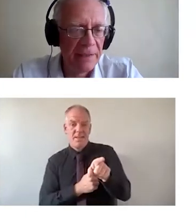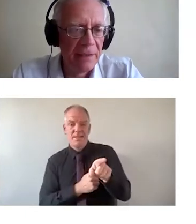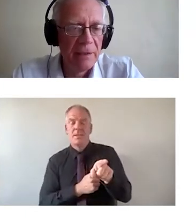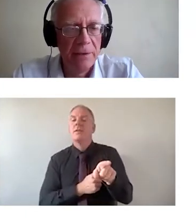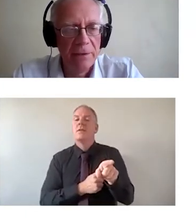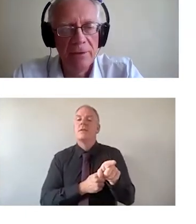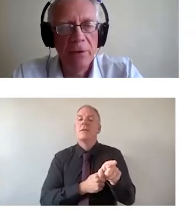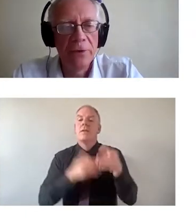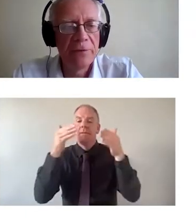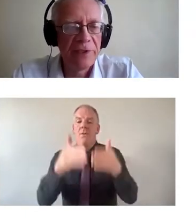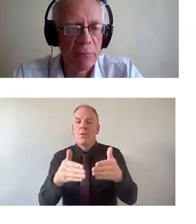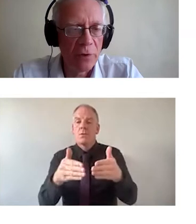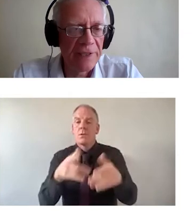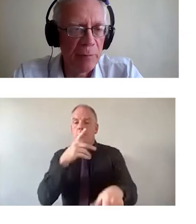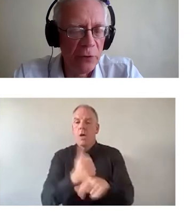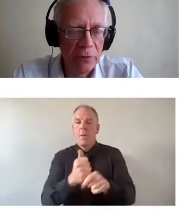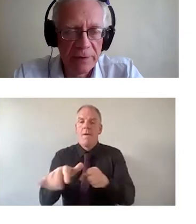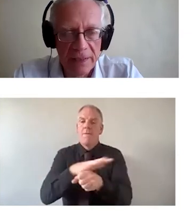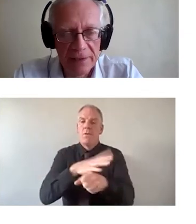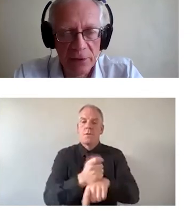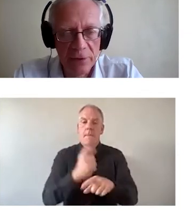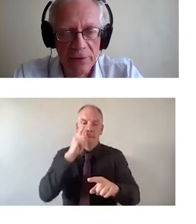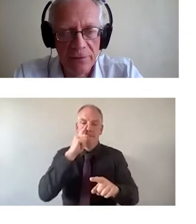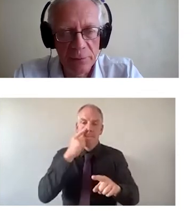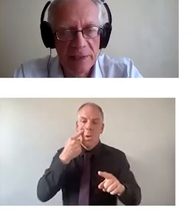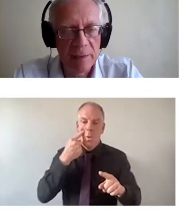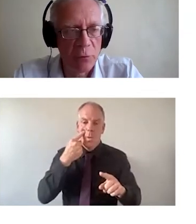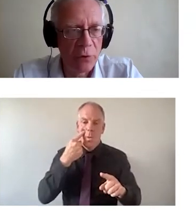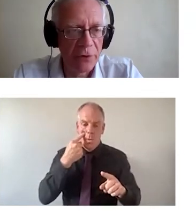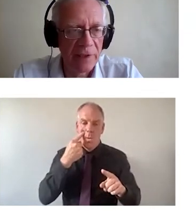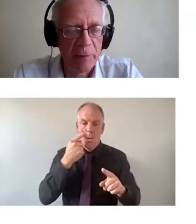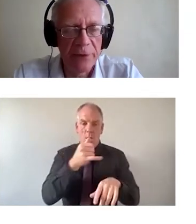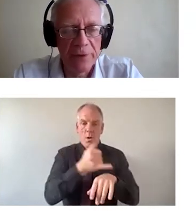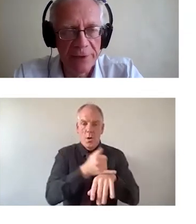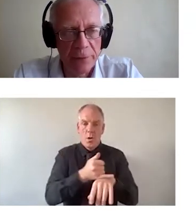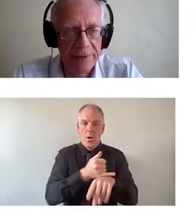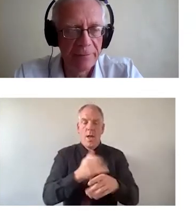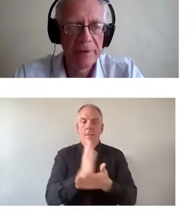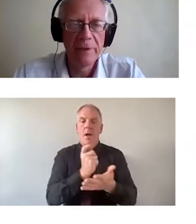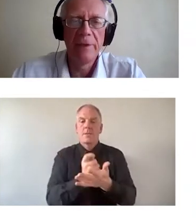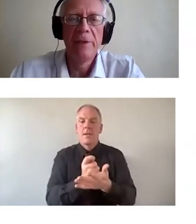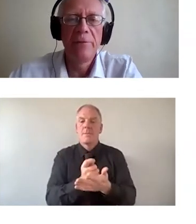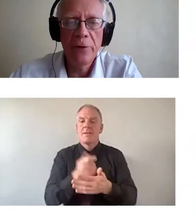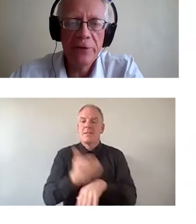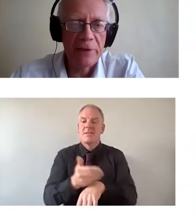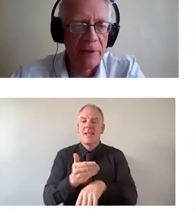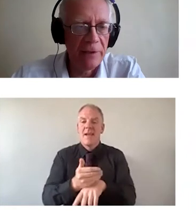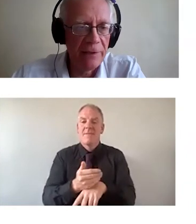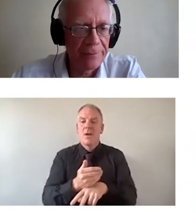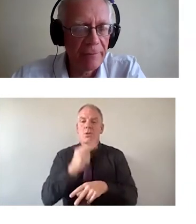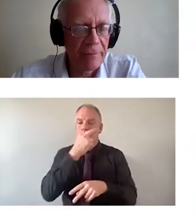mostly on the full-time work in blue, and for the part-time worker as well, you know, in red.